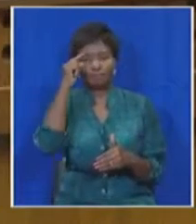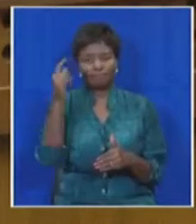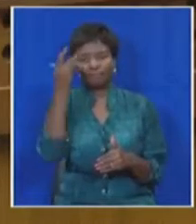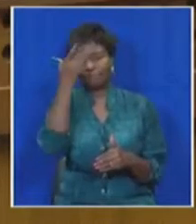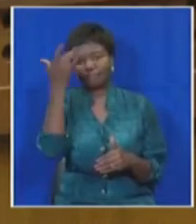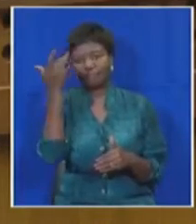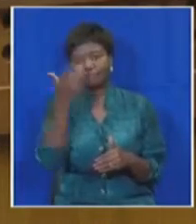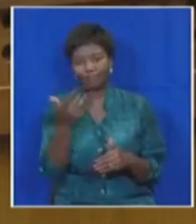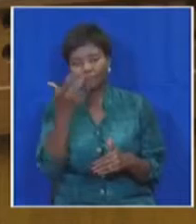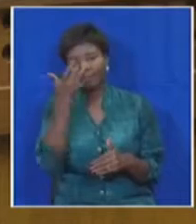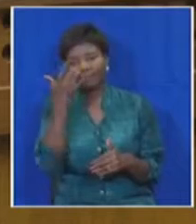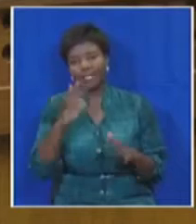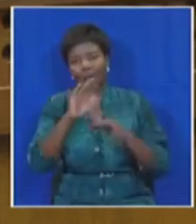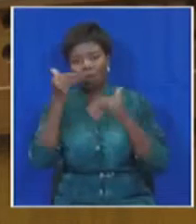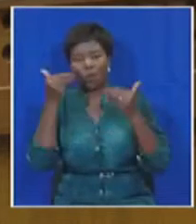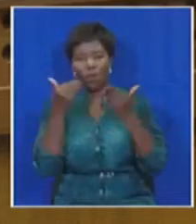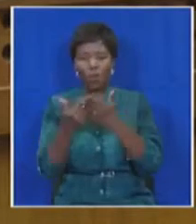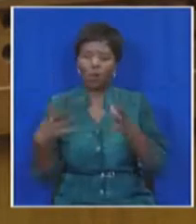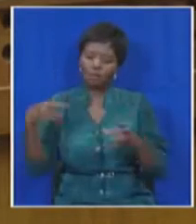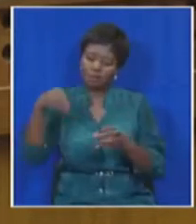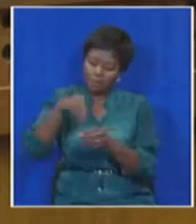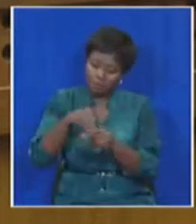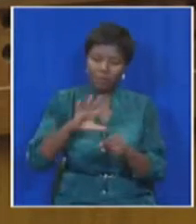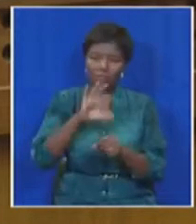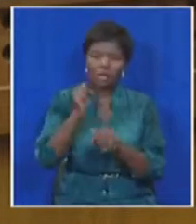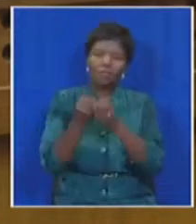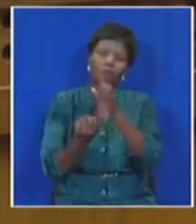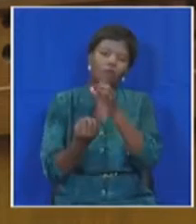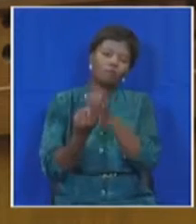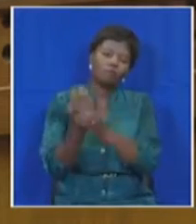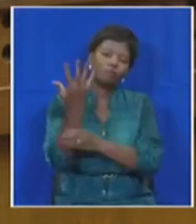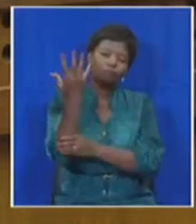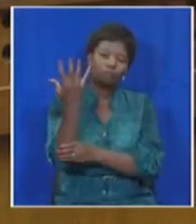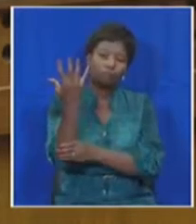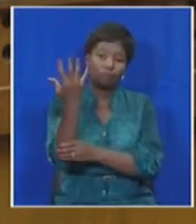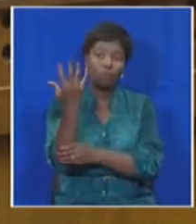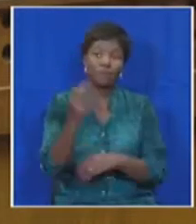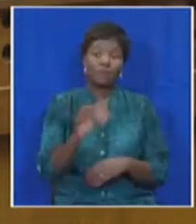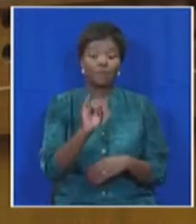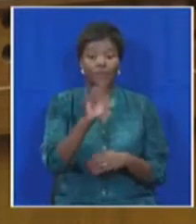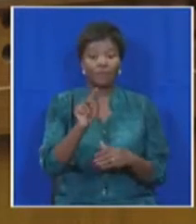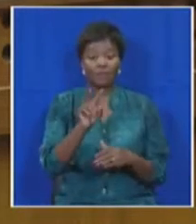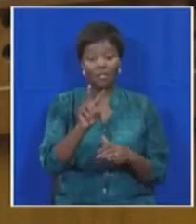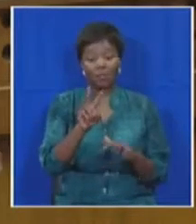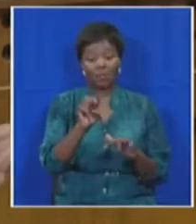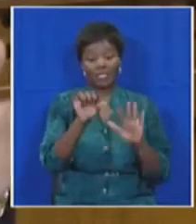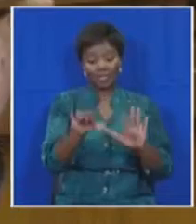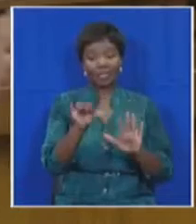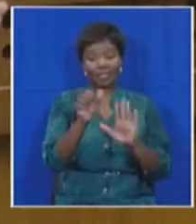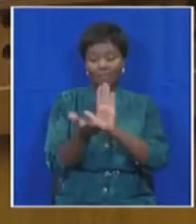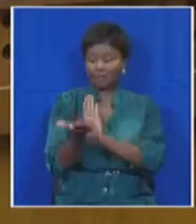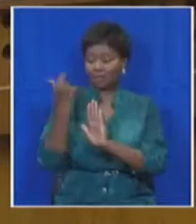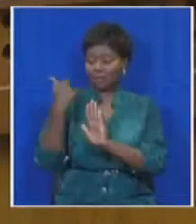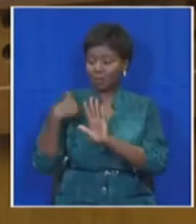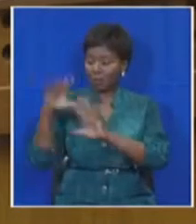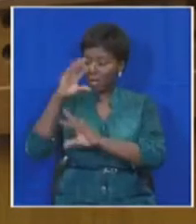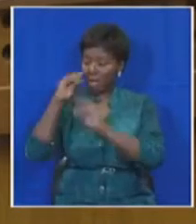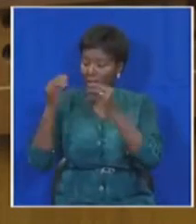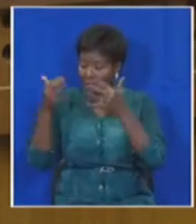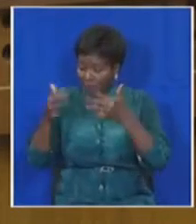all contribute to our nation's prosperity. And if 2016 has taught us anything, is that there's a movement of